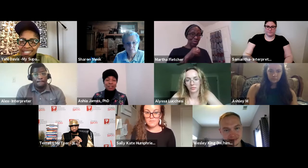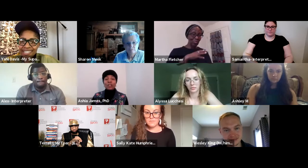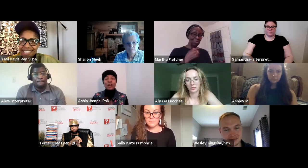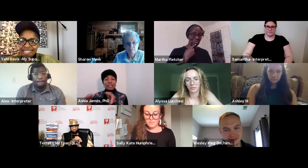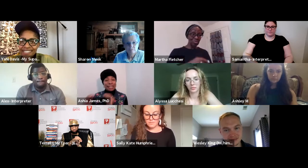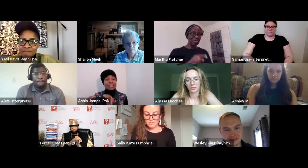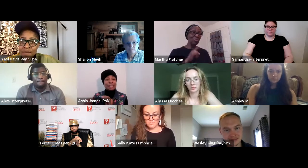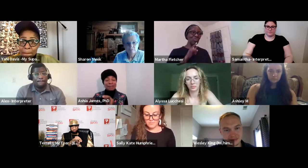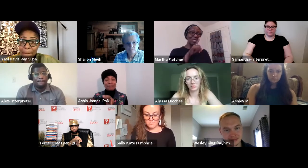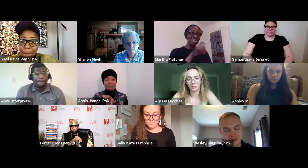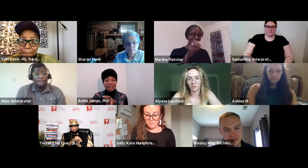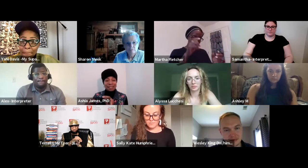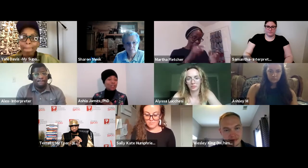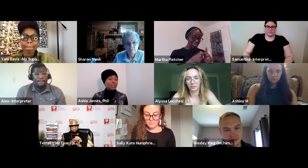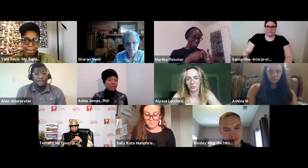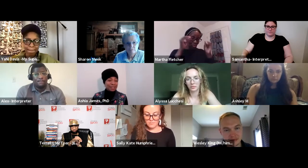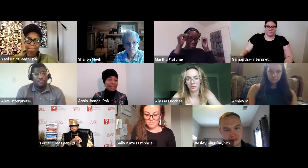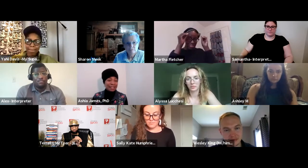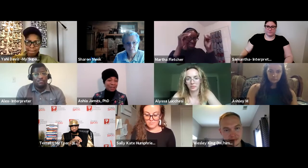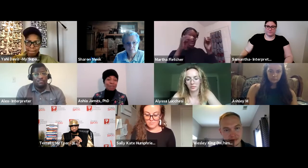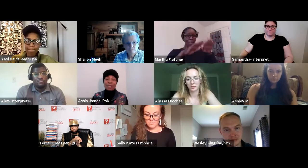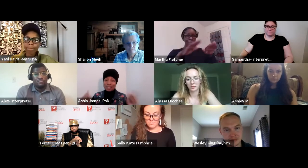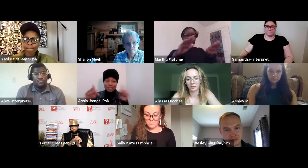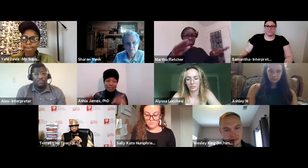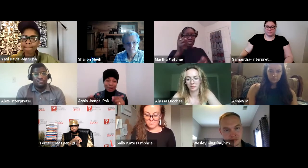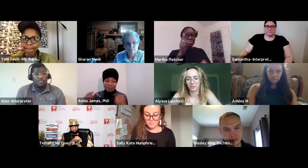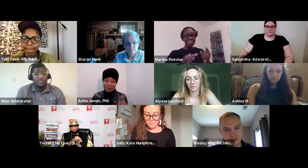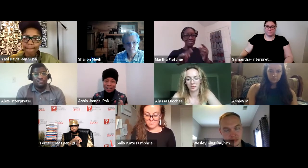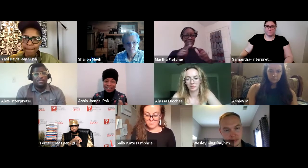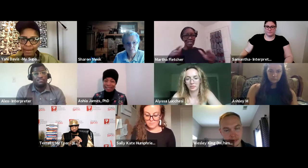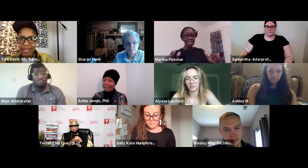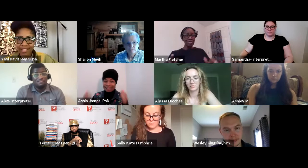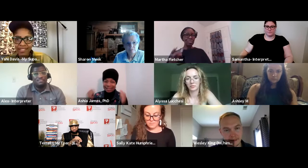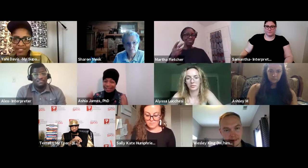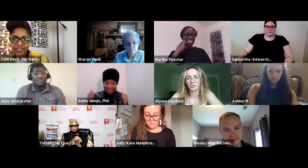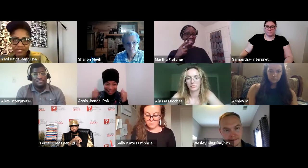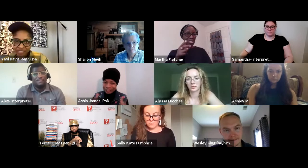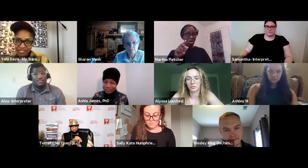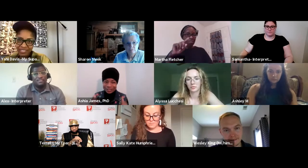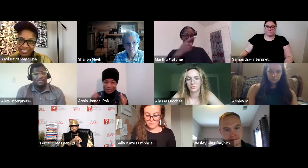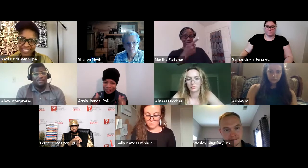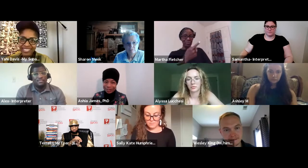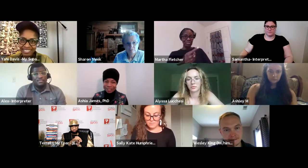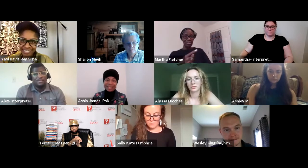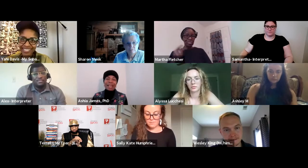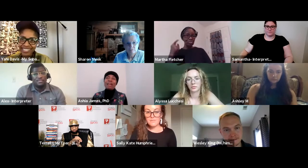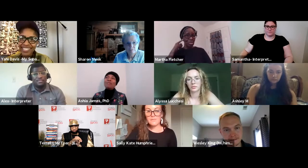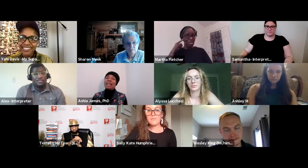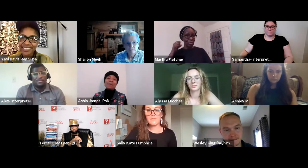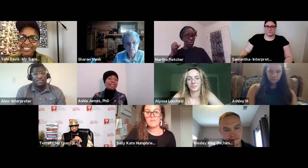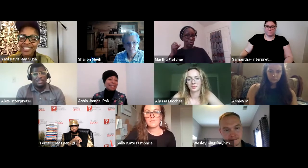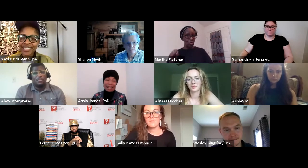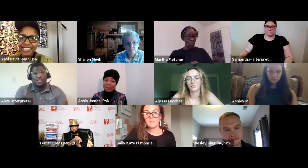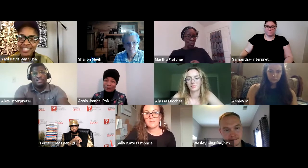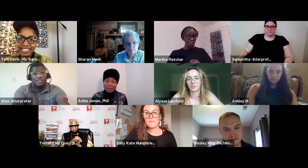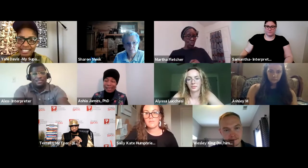needed to start teaching my children sign language because she saw it before I did. She said, you're losing your hearing. But I